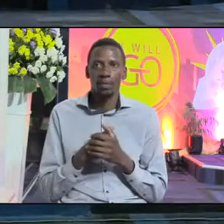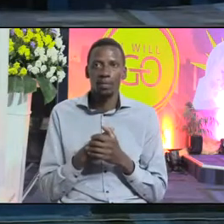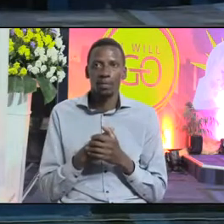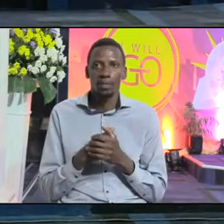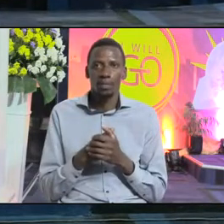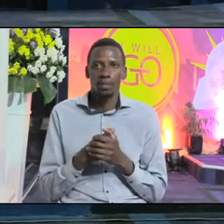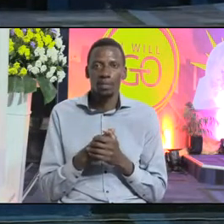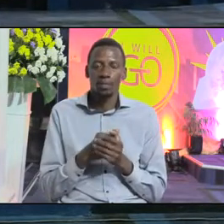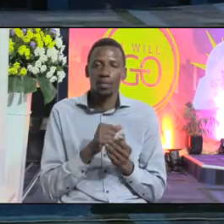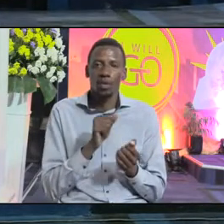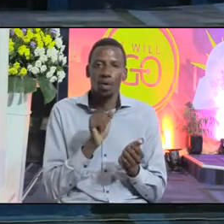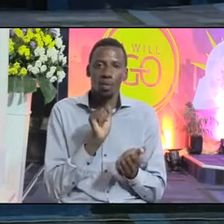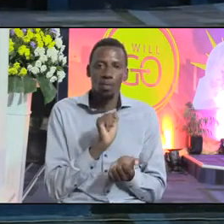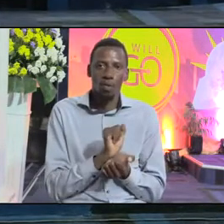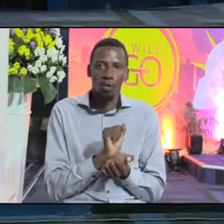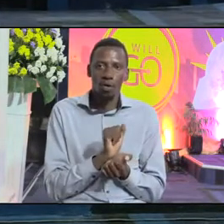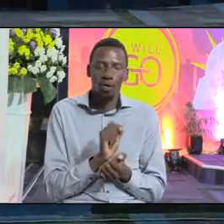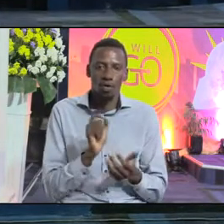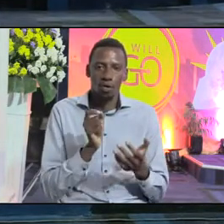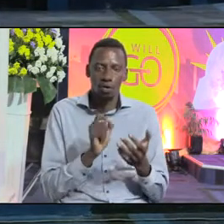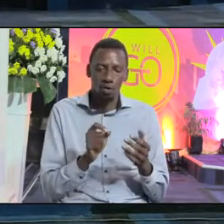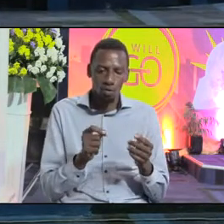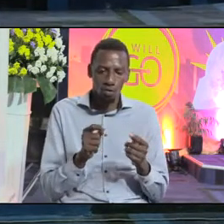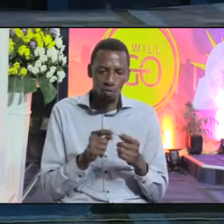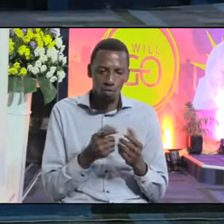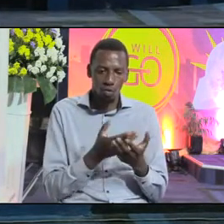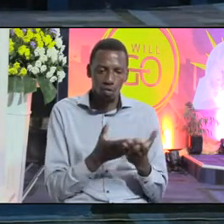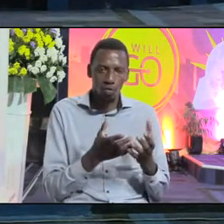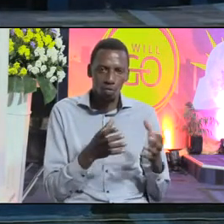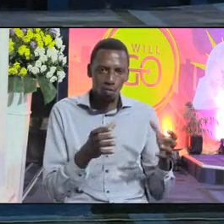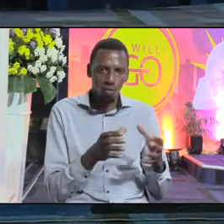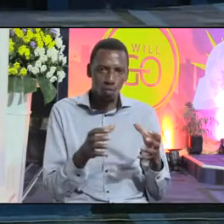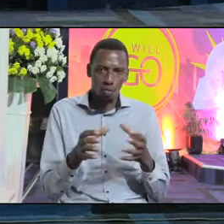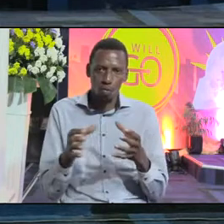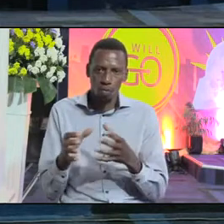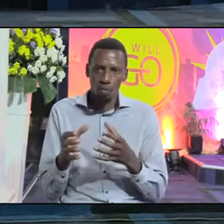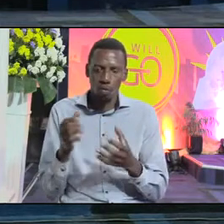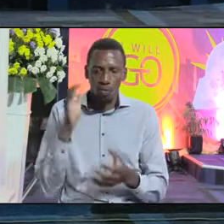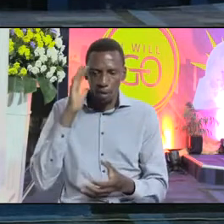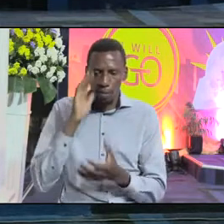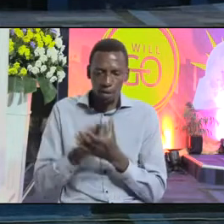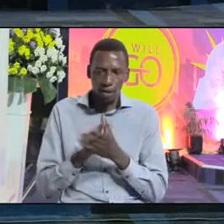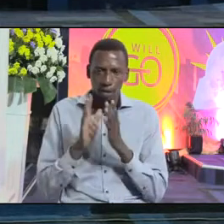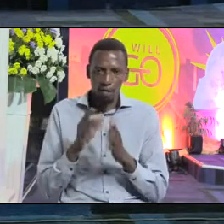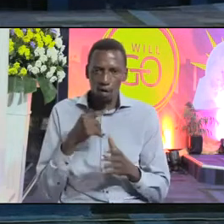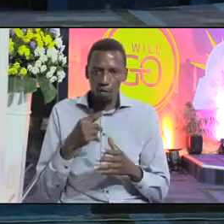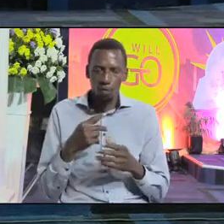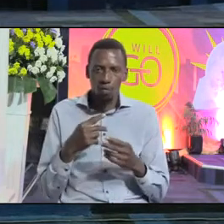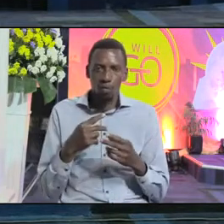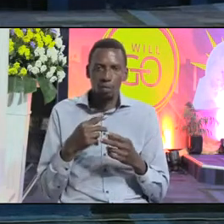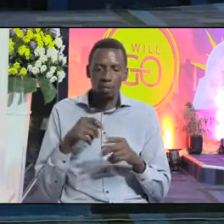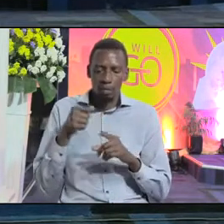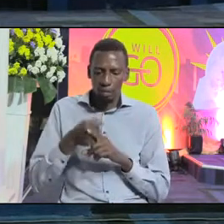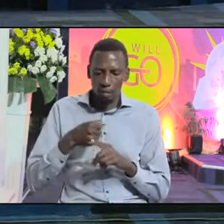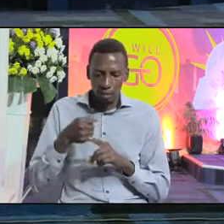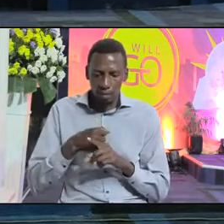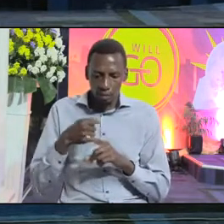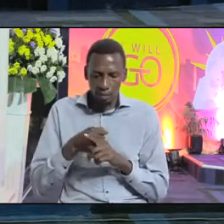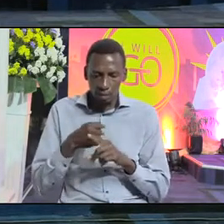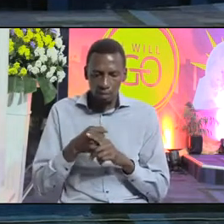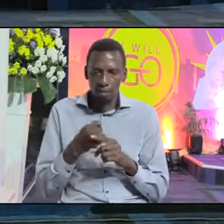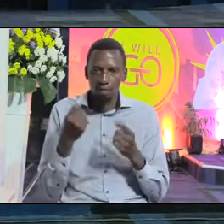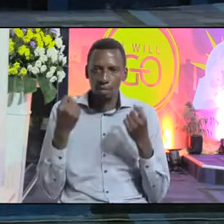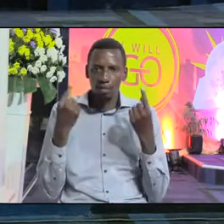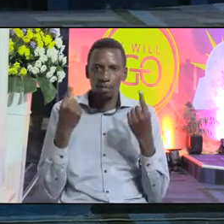Paul wrote to these little bands of believers who were struggling to make sense of a